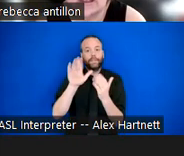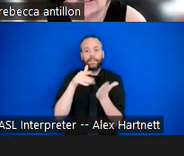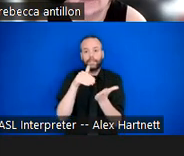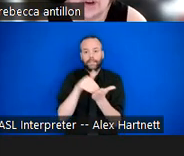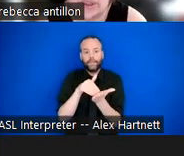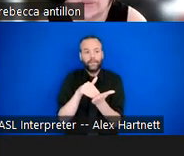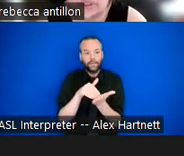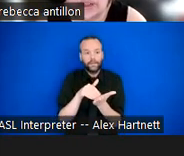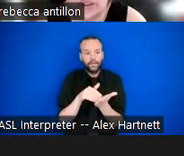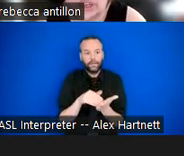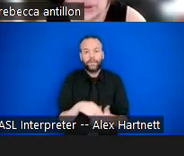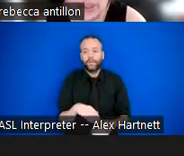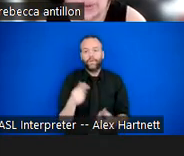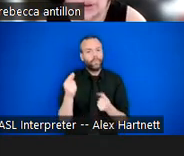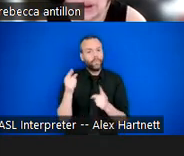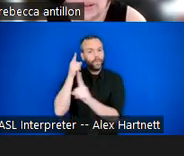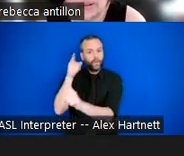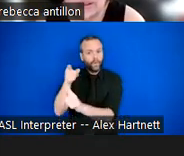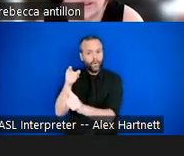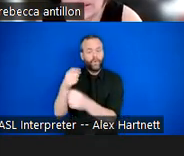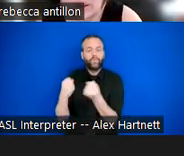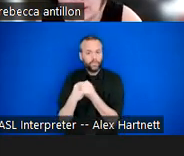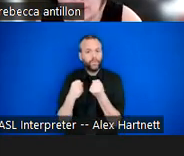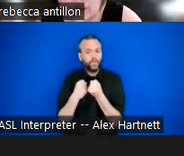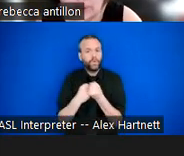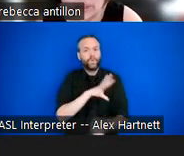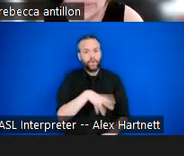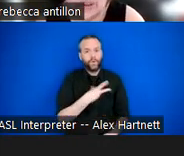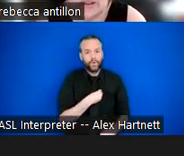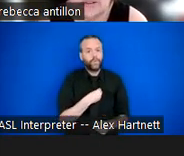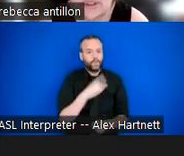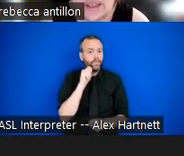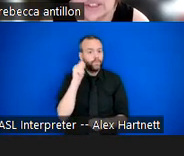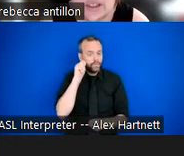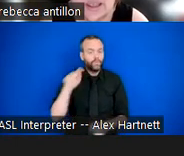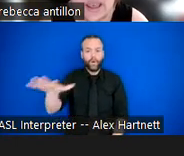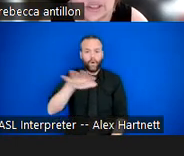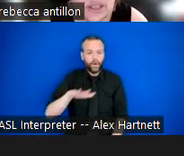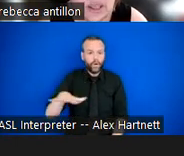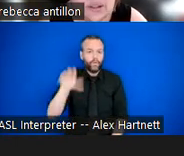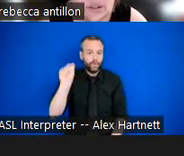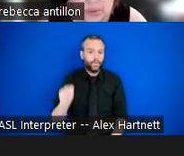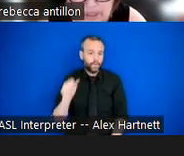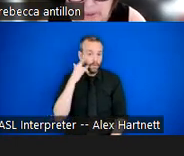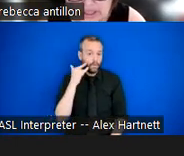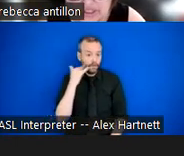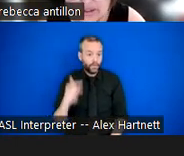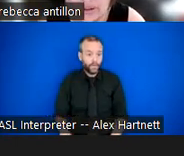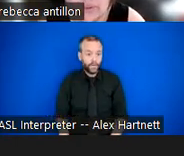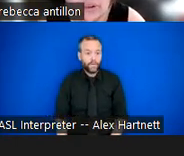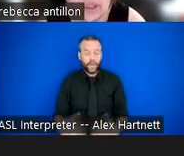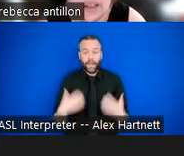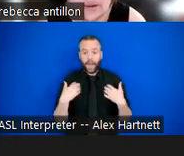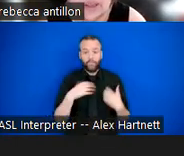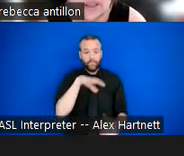prosperous, and healthy environments for transgender people across Southern California. So this agency actually has 3 locations